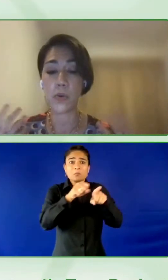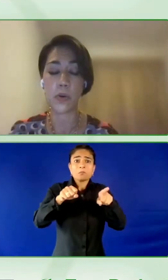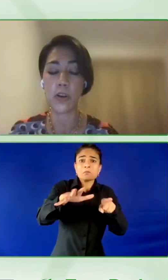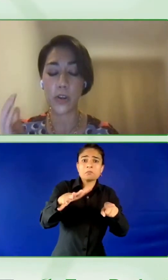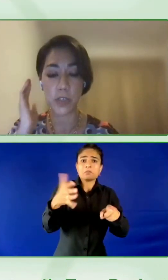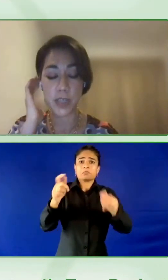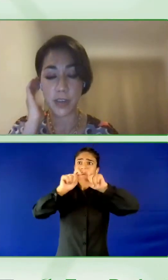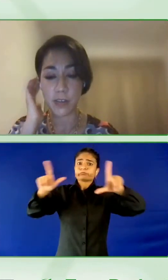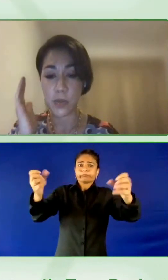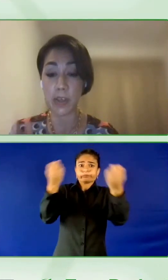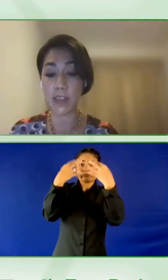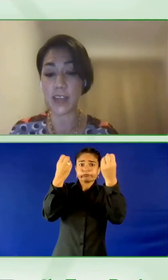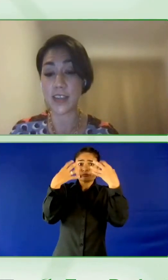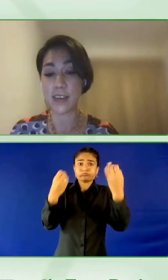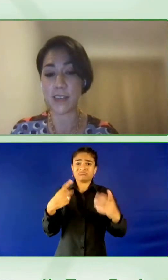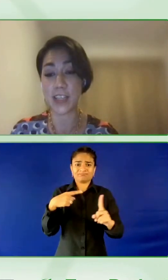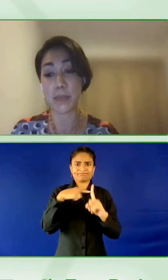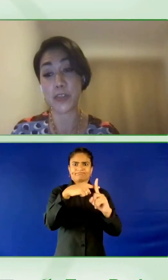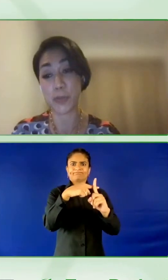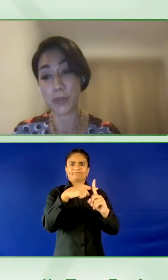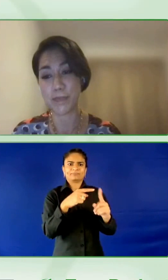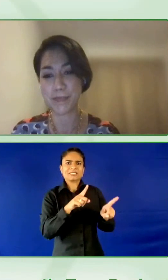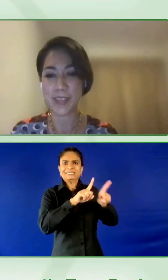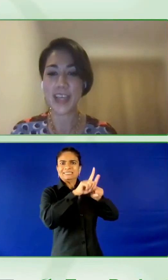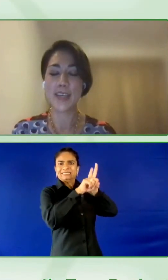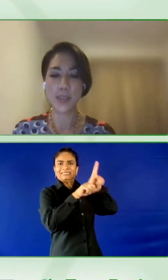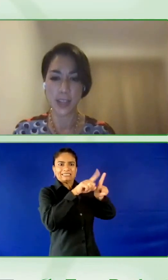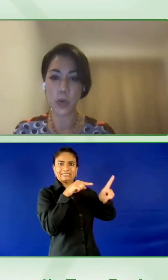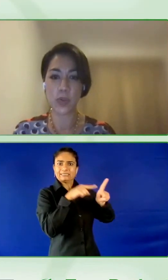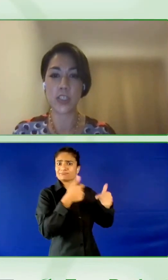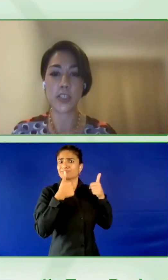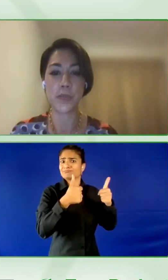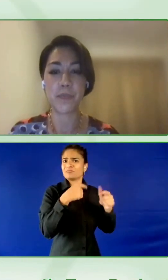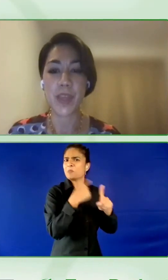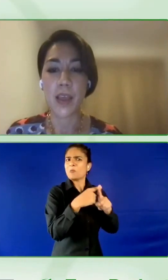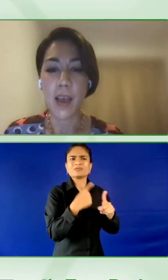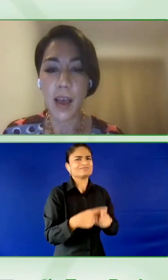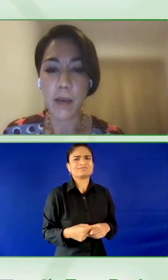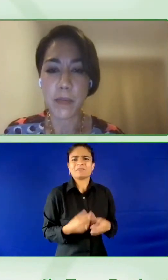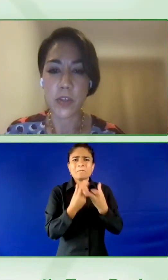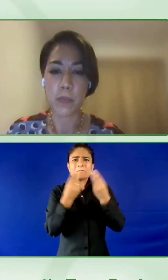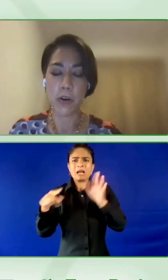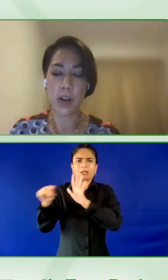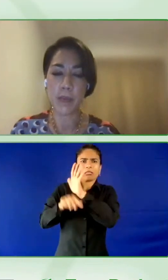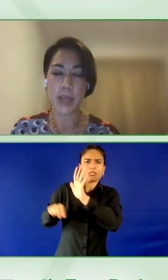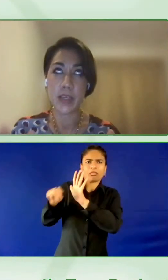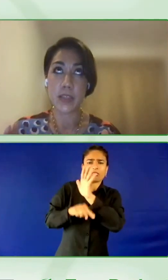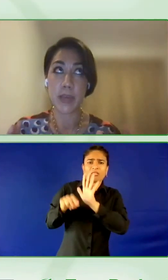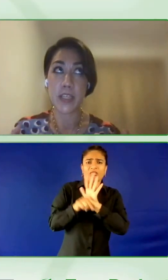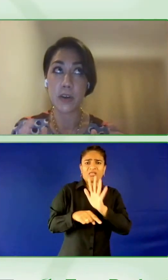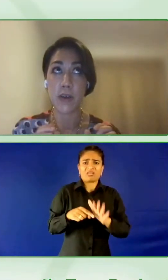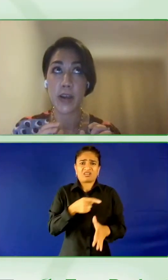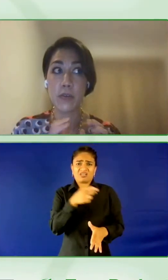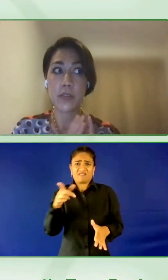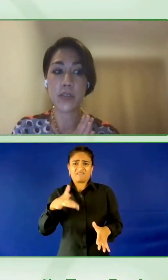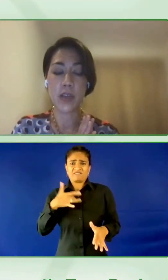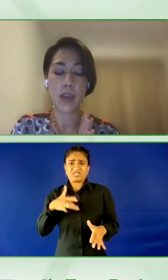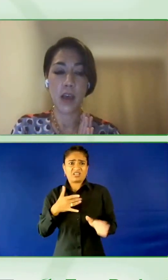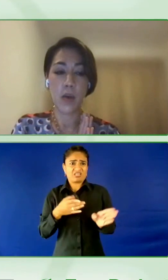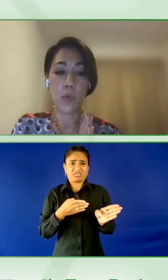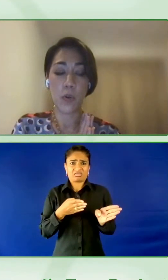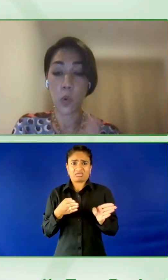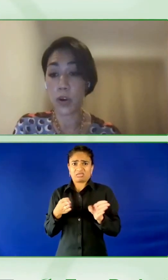alone, or just doing things that gets them in trouble. So that's what we wanted to do. So the program is based